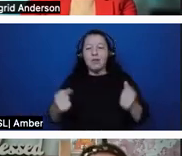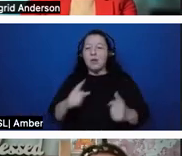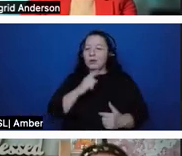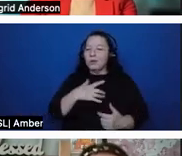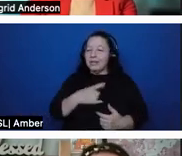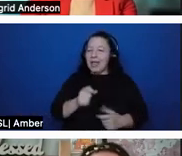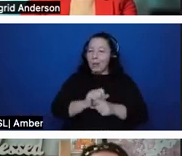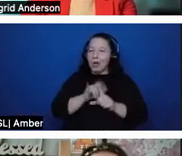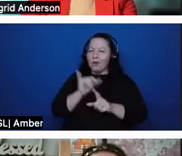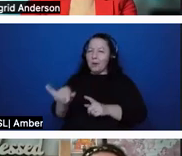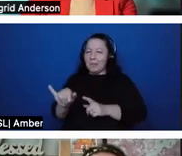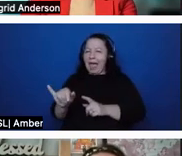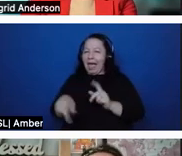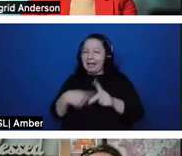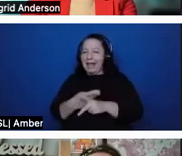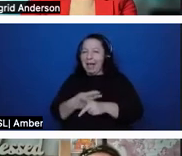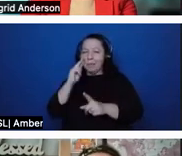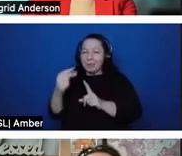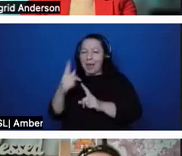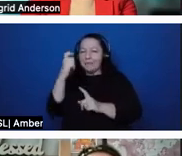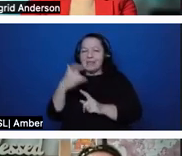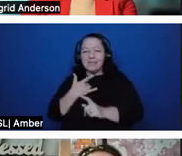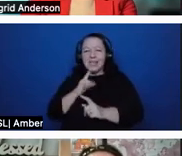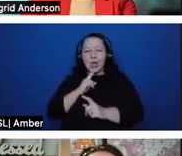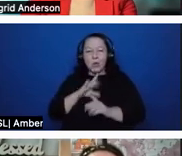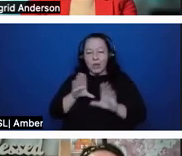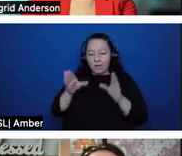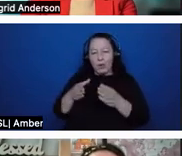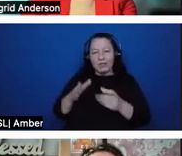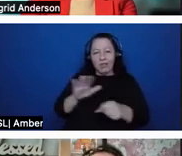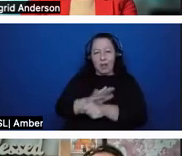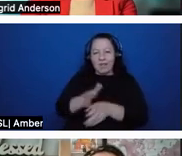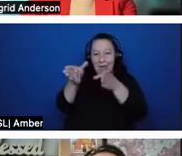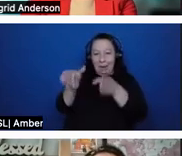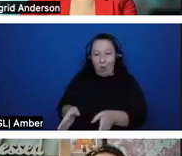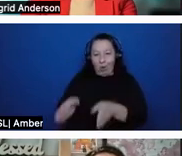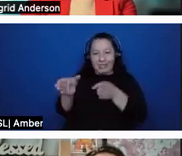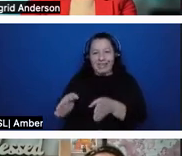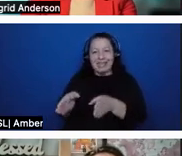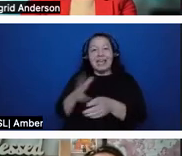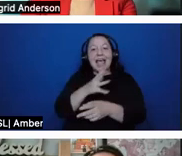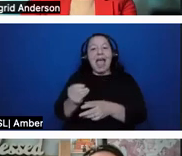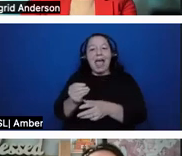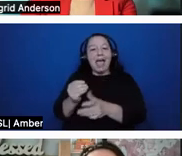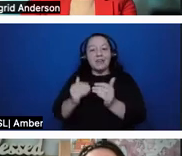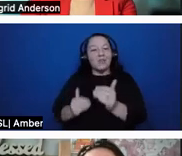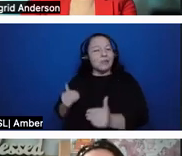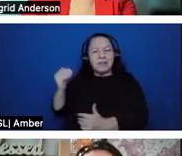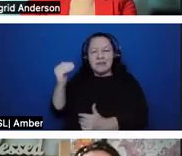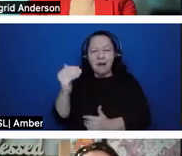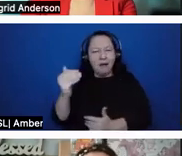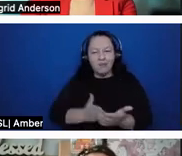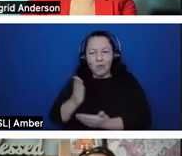justice framework, because I feel like it centers the whole person, and it also goes beyond rights. And so, for